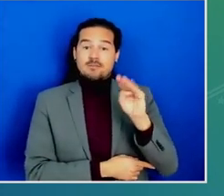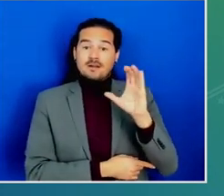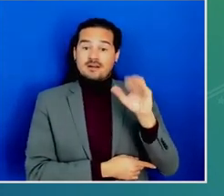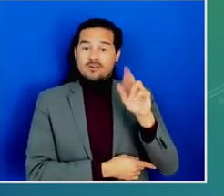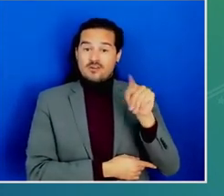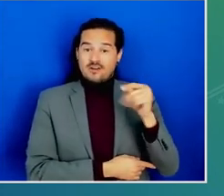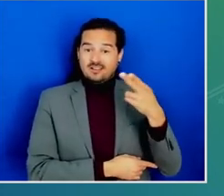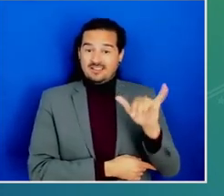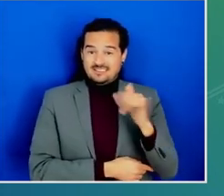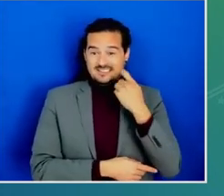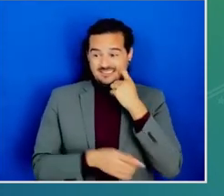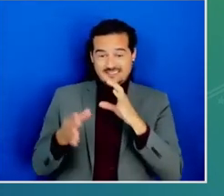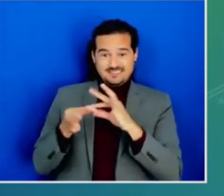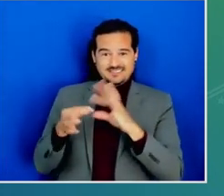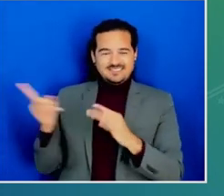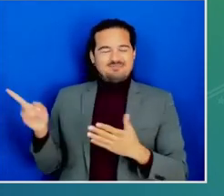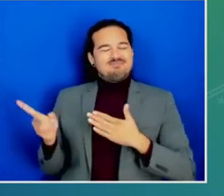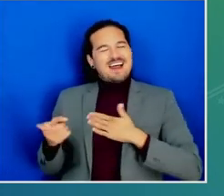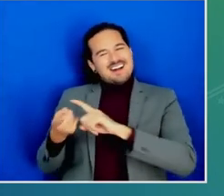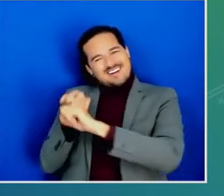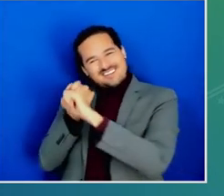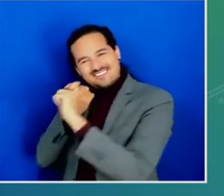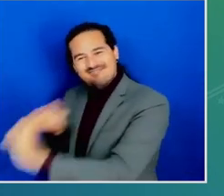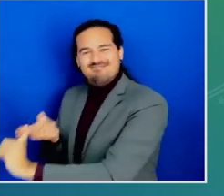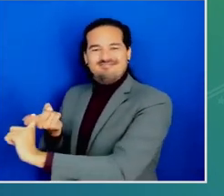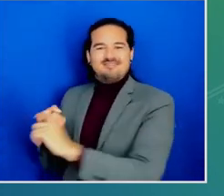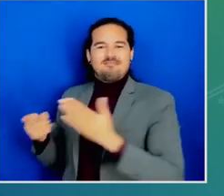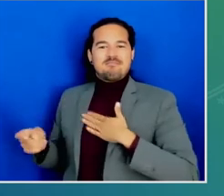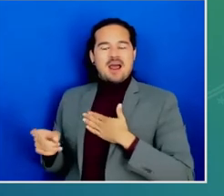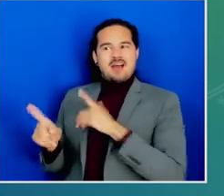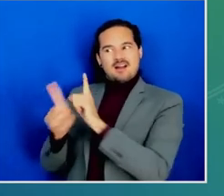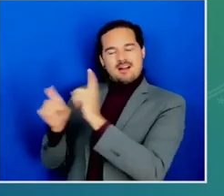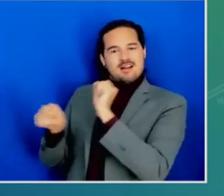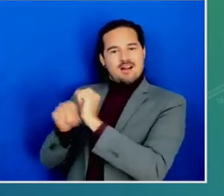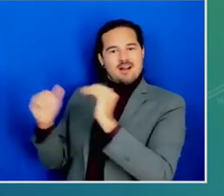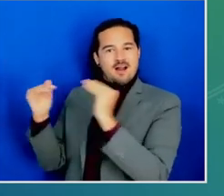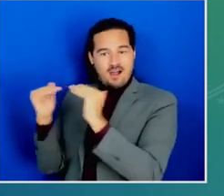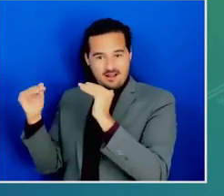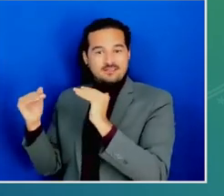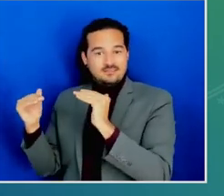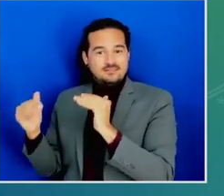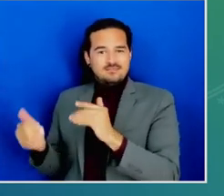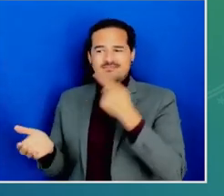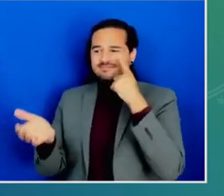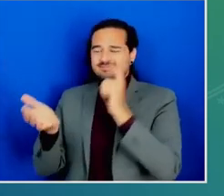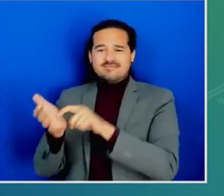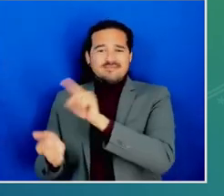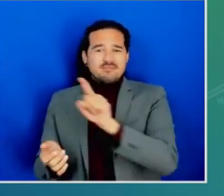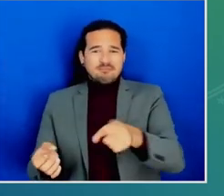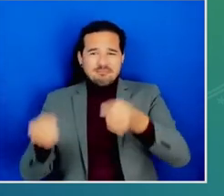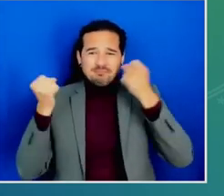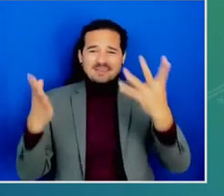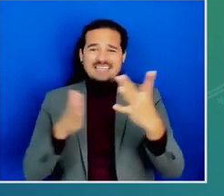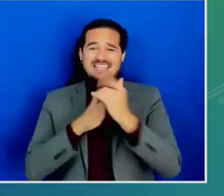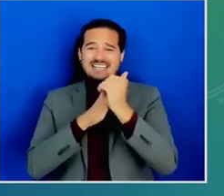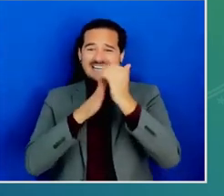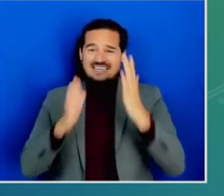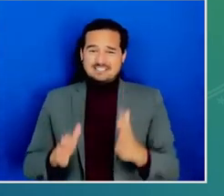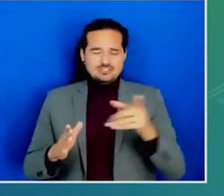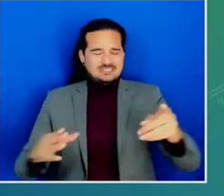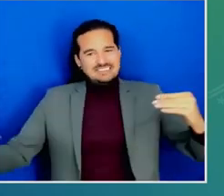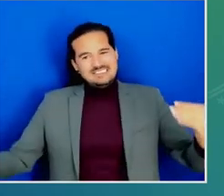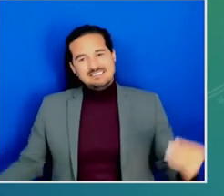McCarthy, my guide and my good friend, for the incredible and inspiring leaders on this stage,